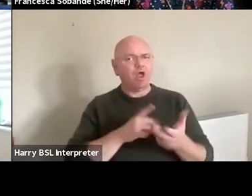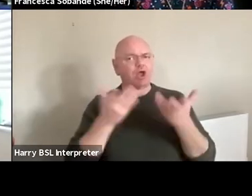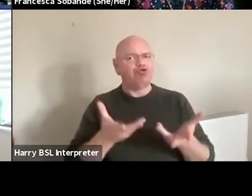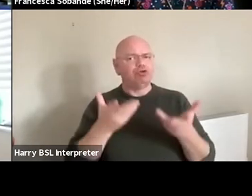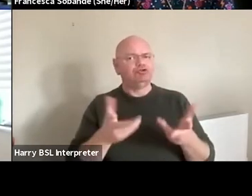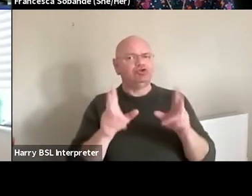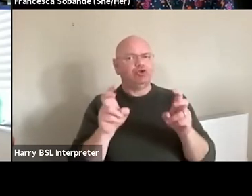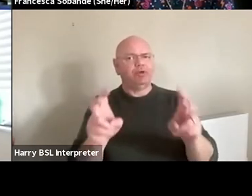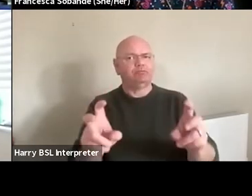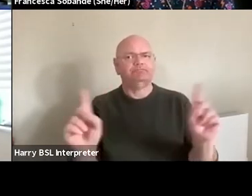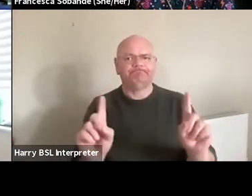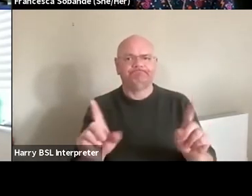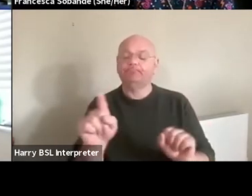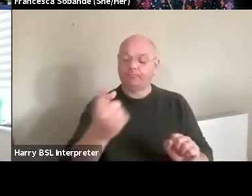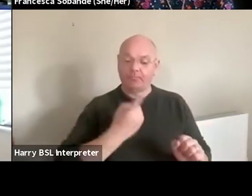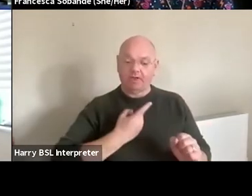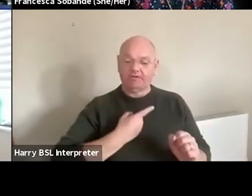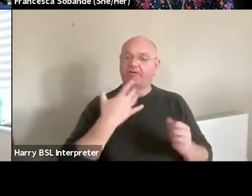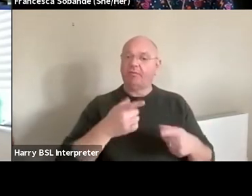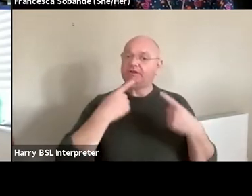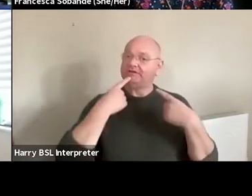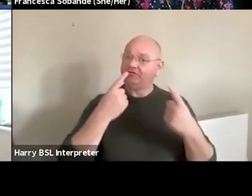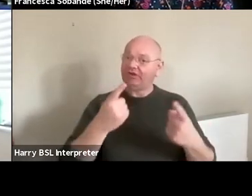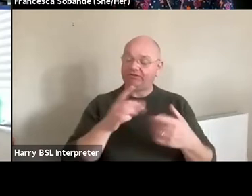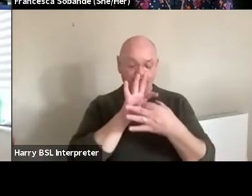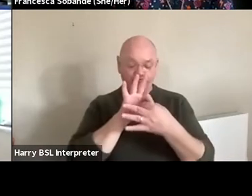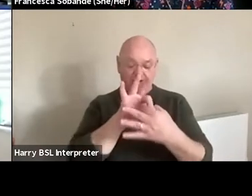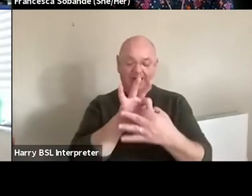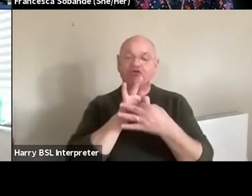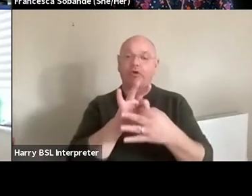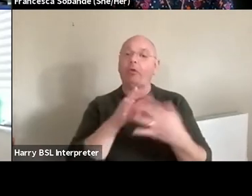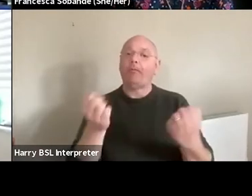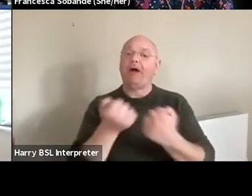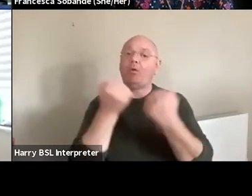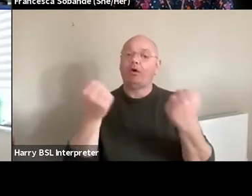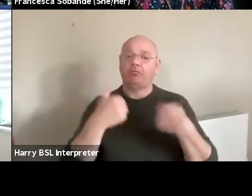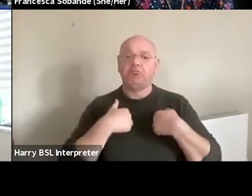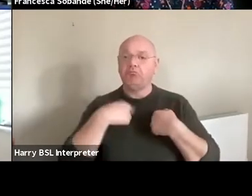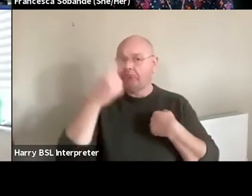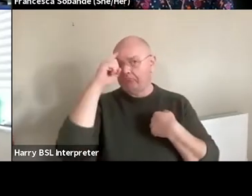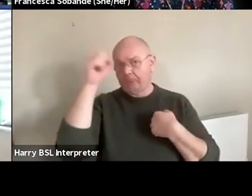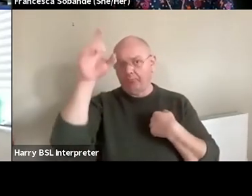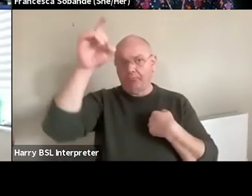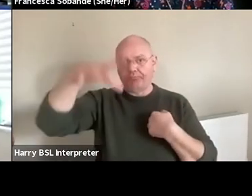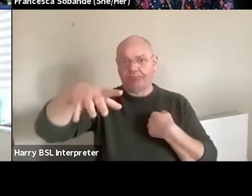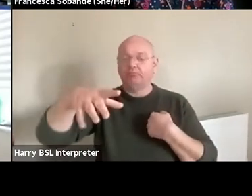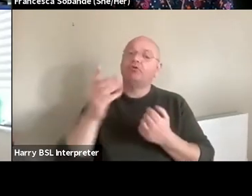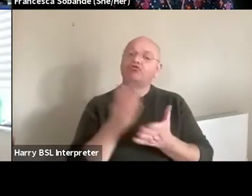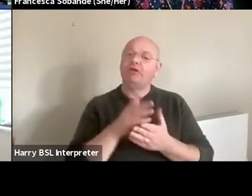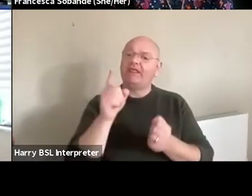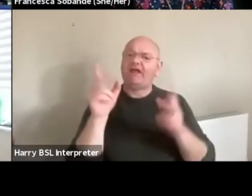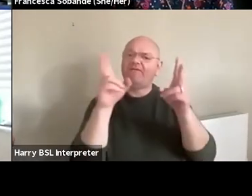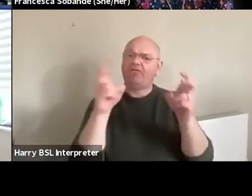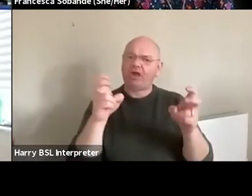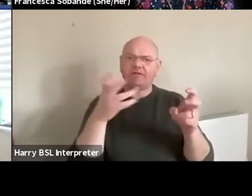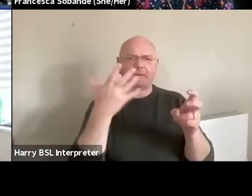And actually, I was the person that made the suggestion of discussing relational power. And I must say that the phrase itself was something that I learned